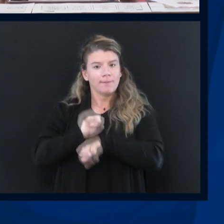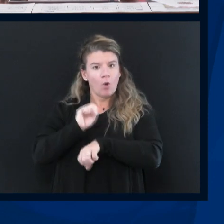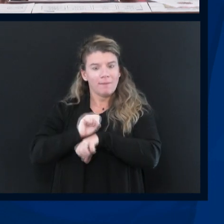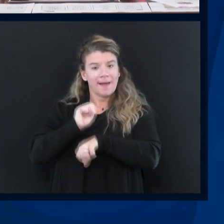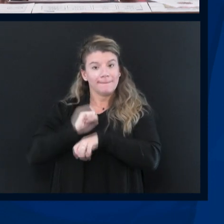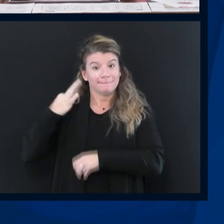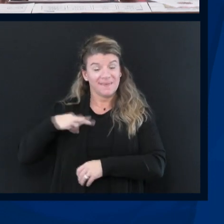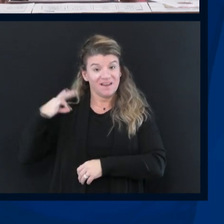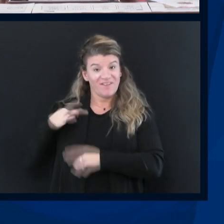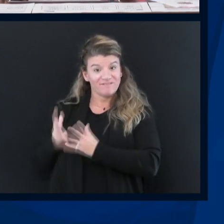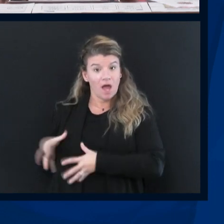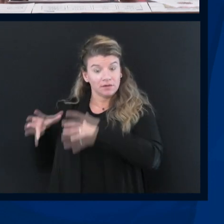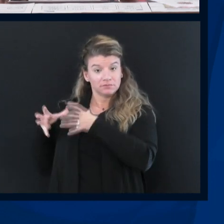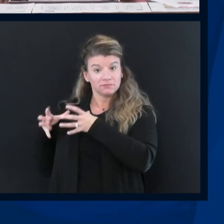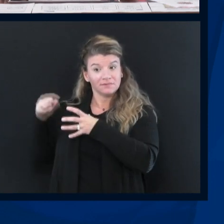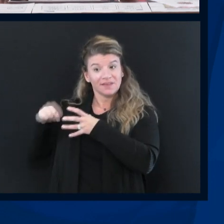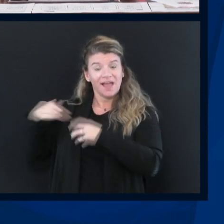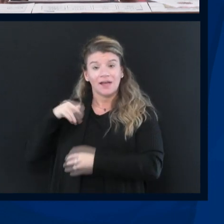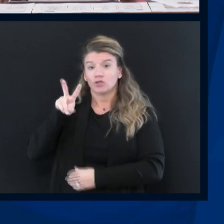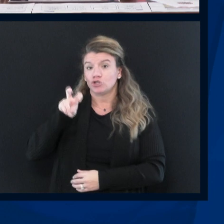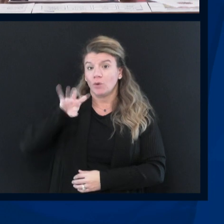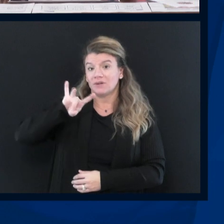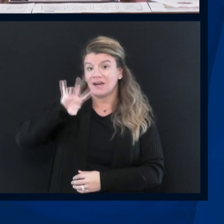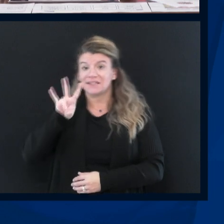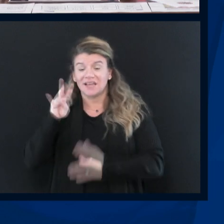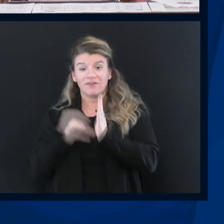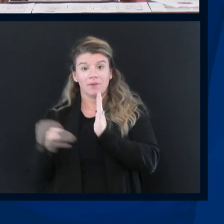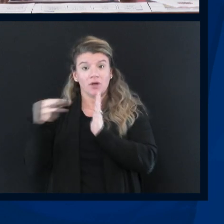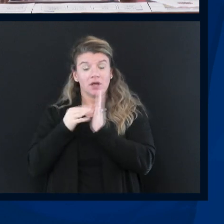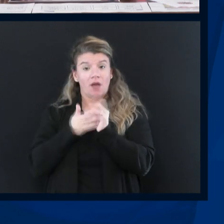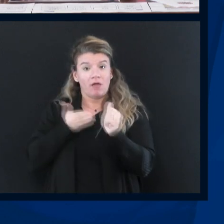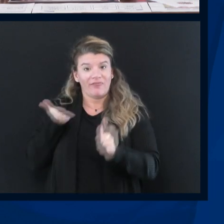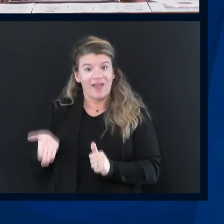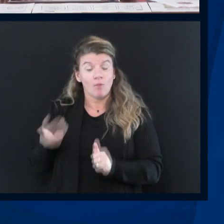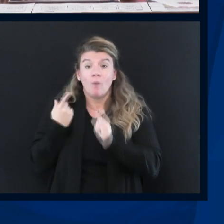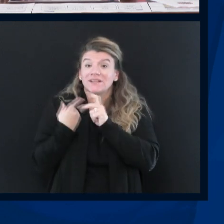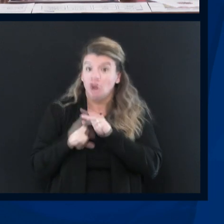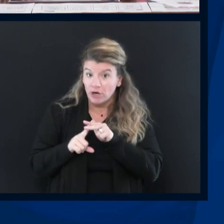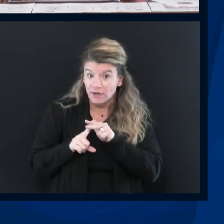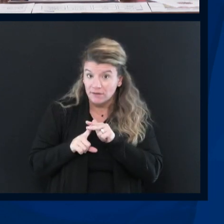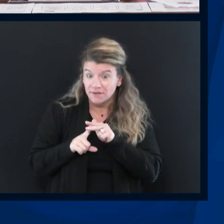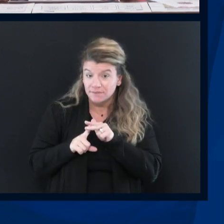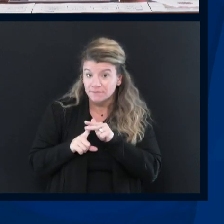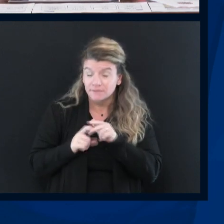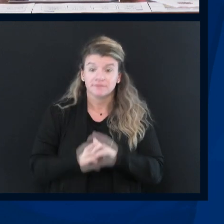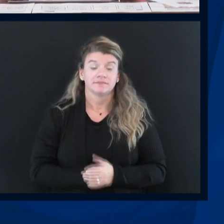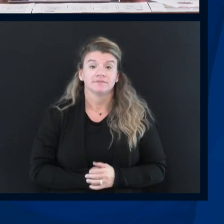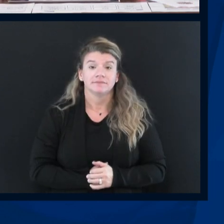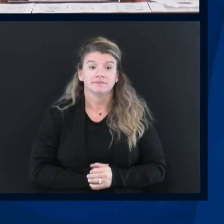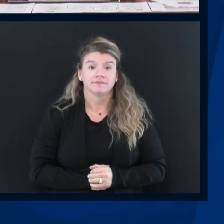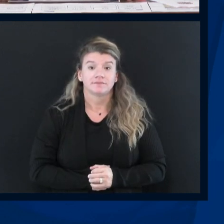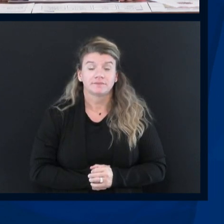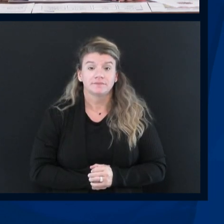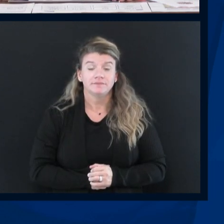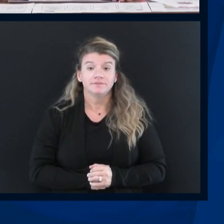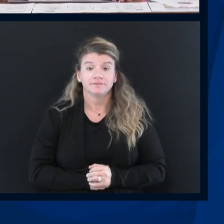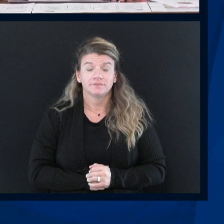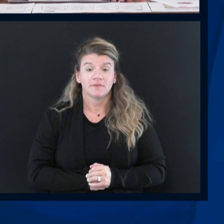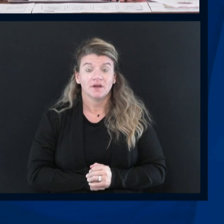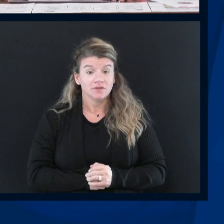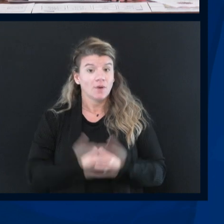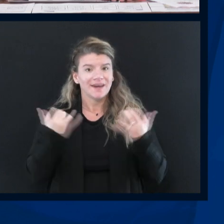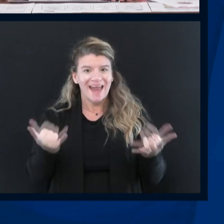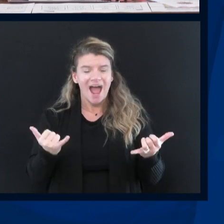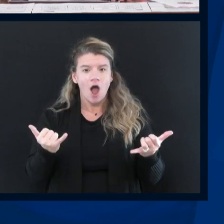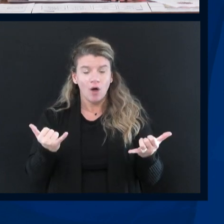that had $287 million in it when we started. Now, we got one of two choices, West Virginia.